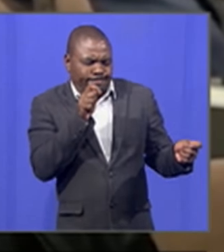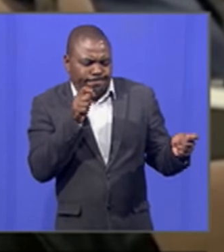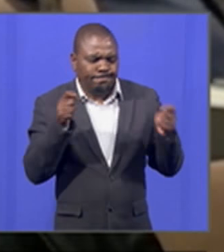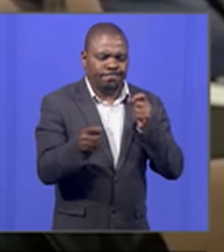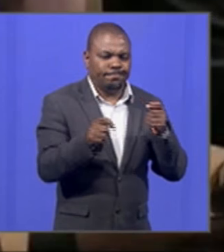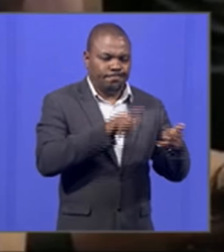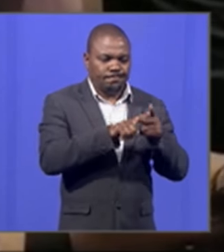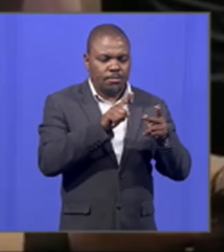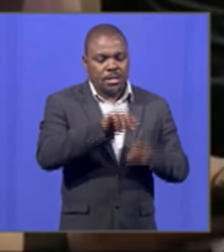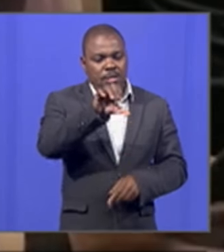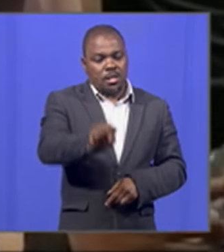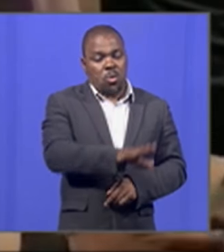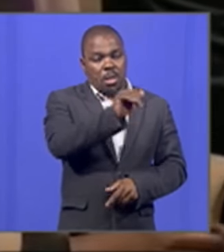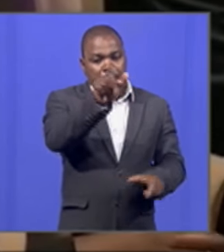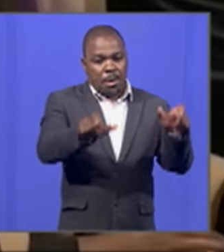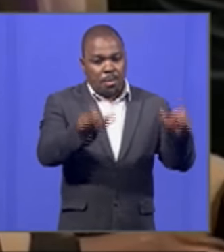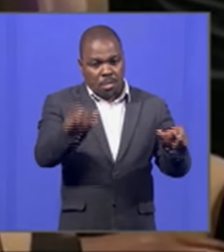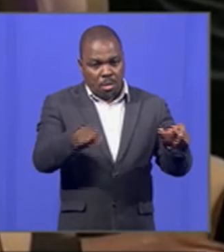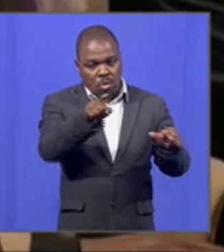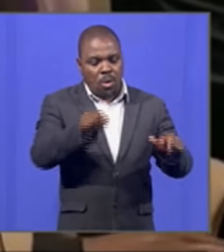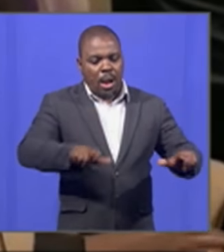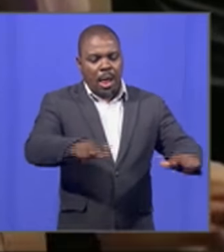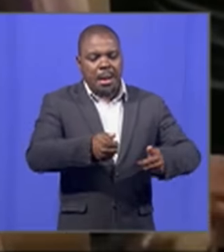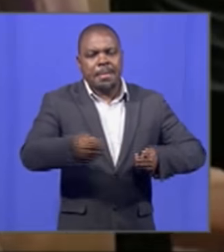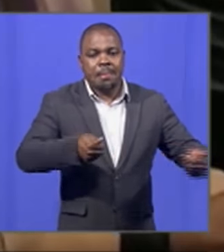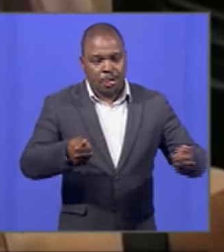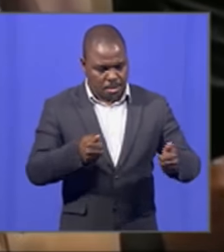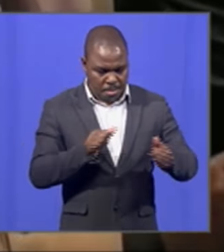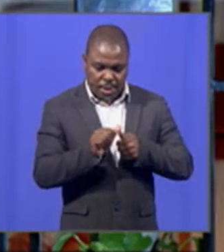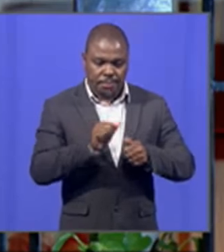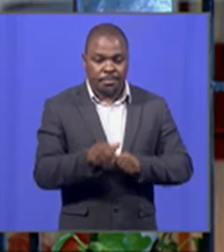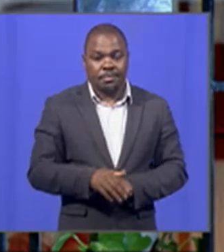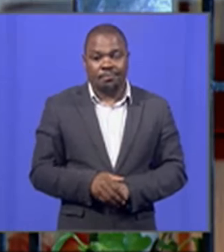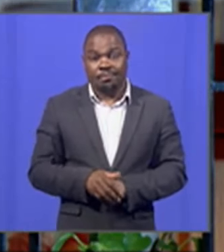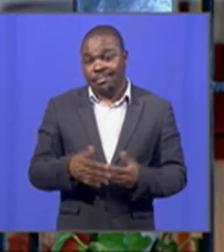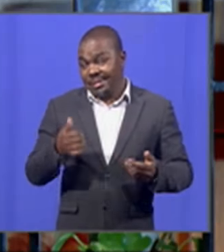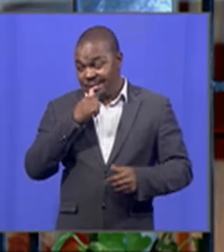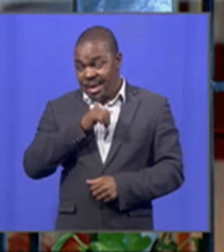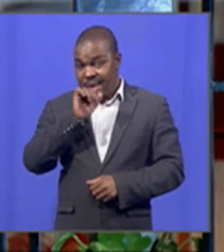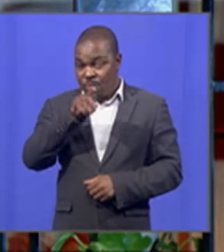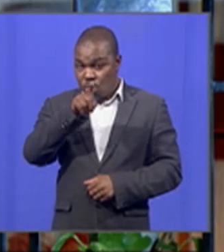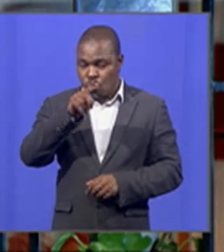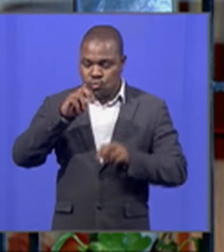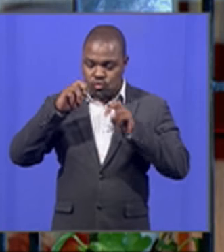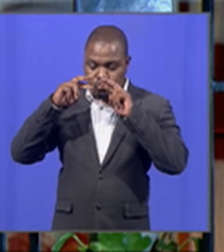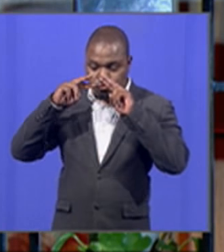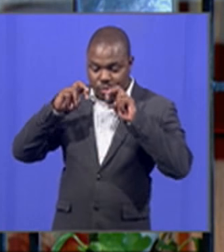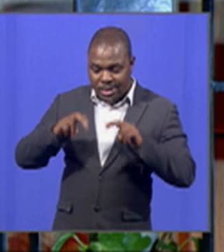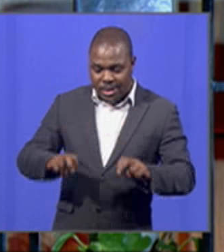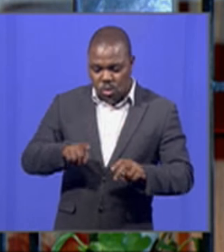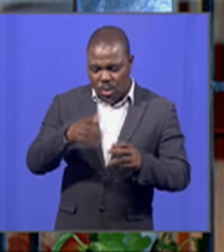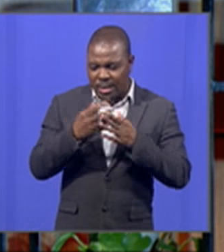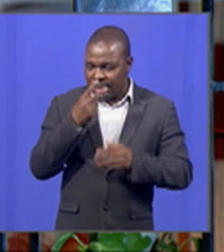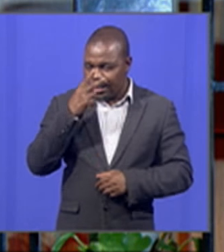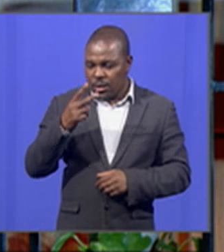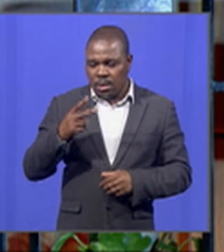naga go maAfrika Borwa. Unfortunately, if you research, you'll find that gross